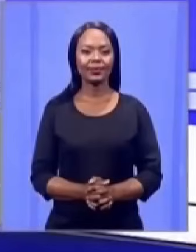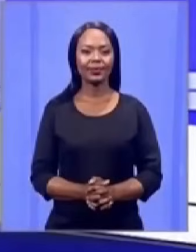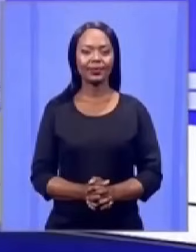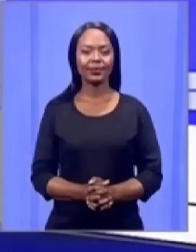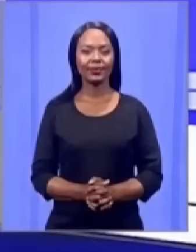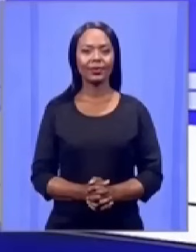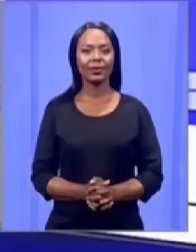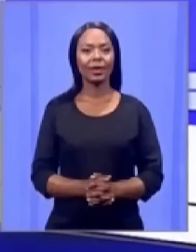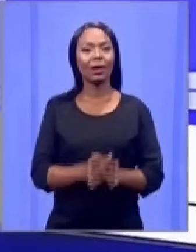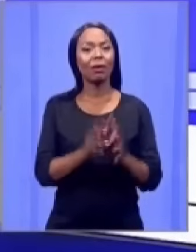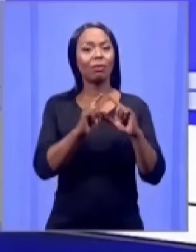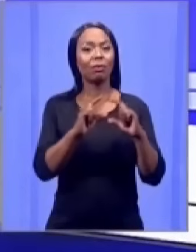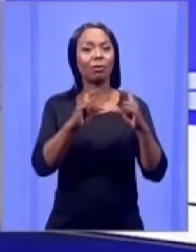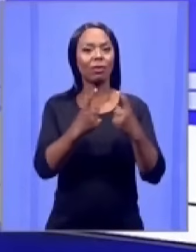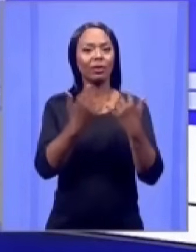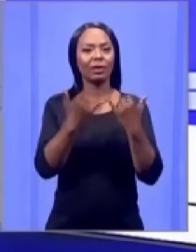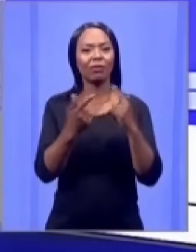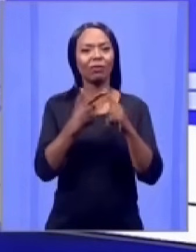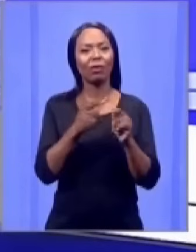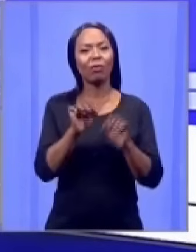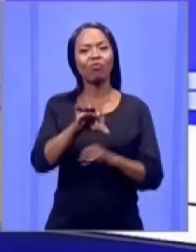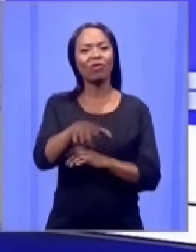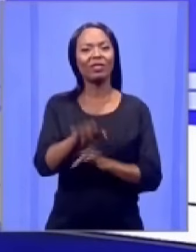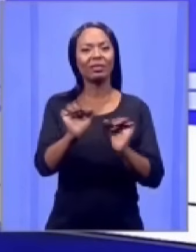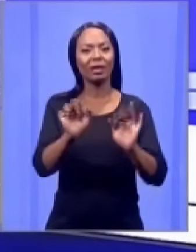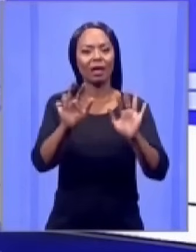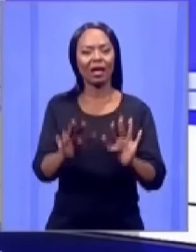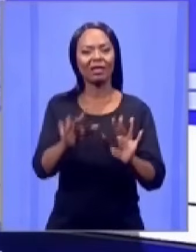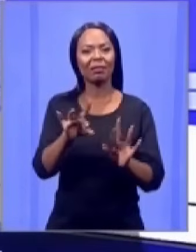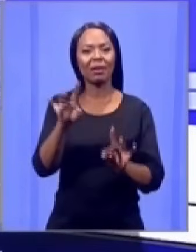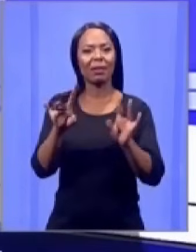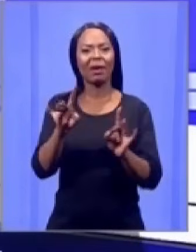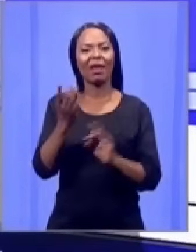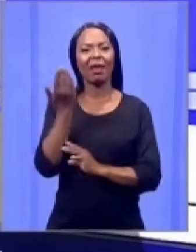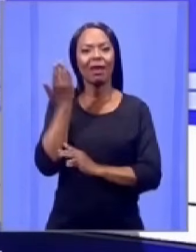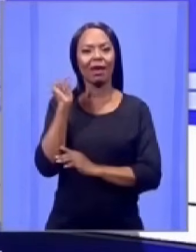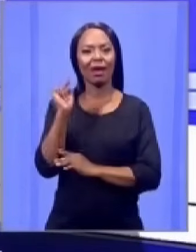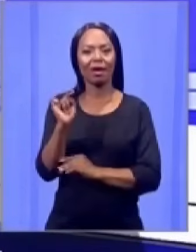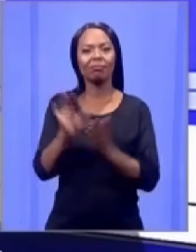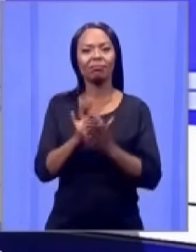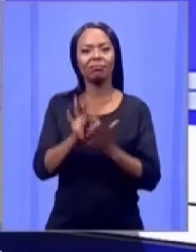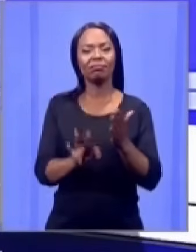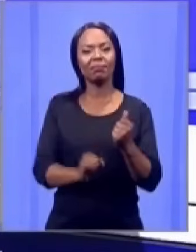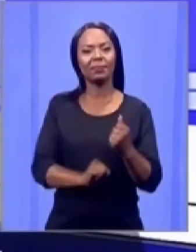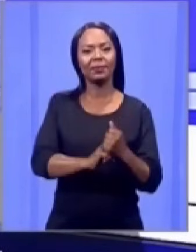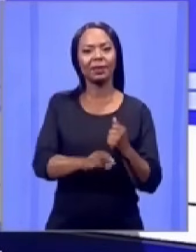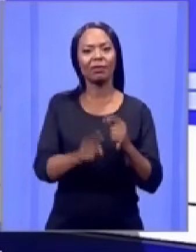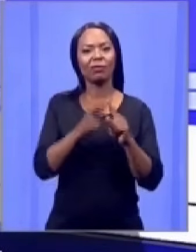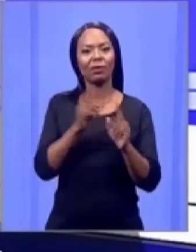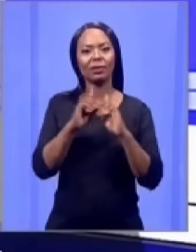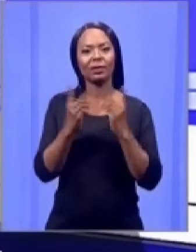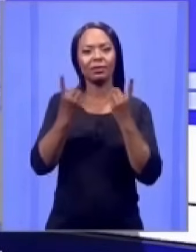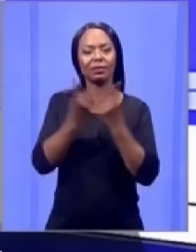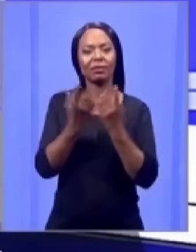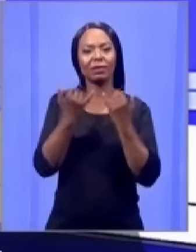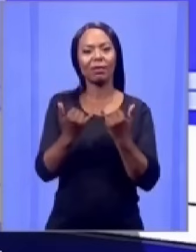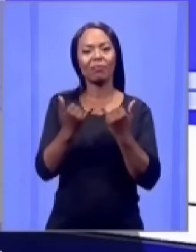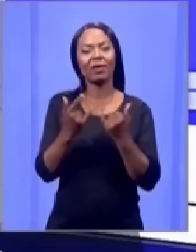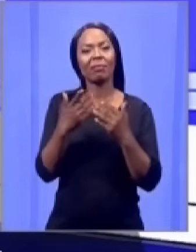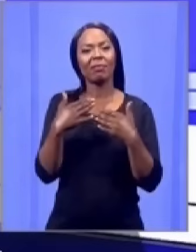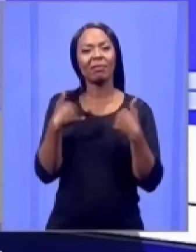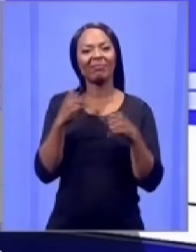Dikomiti tsa theo ya mabitso tsa diprovinsi tse 9 tse thontsweng dikgweding tse 2 tse fetileng di se di kentswe tshebetsong ke lefapha la bonono le botjhaba le